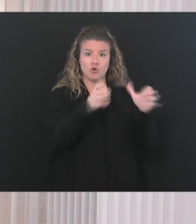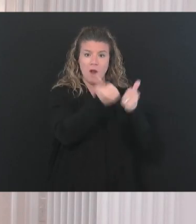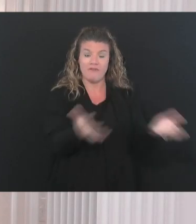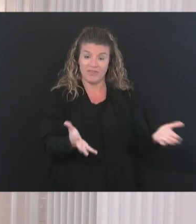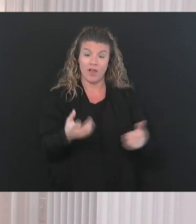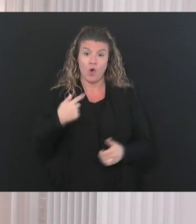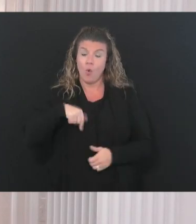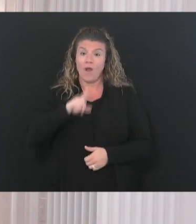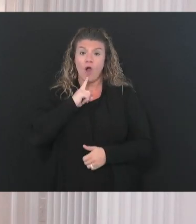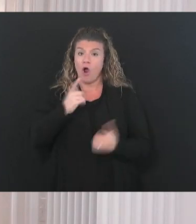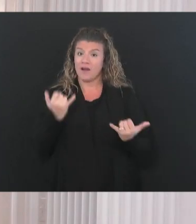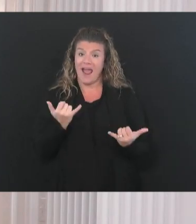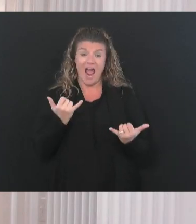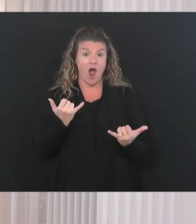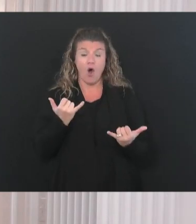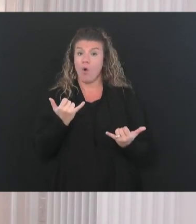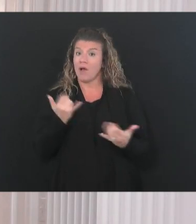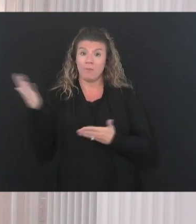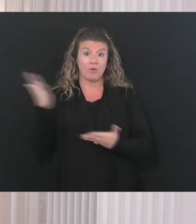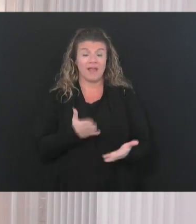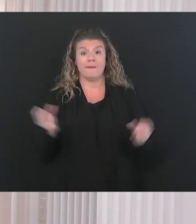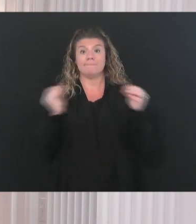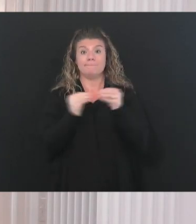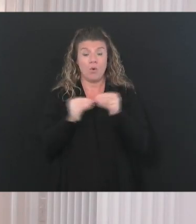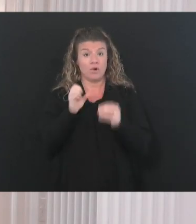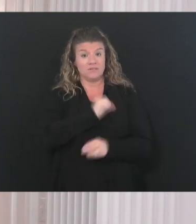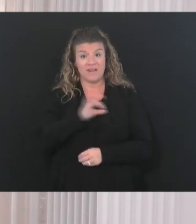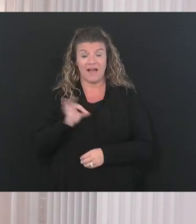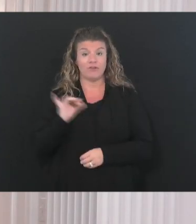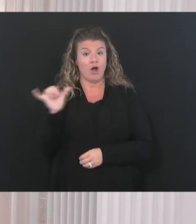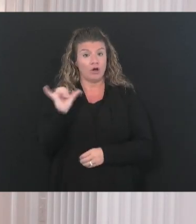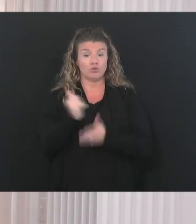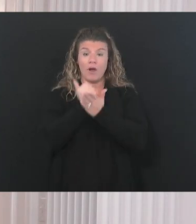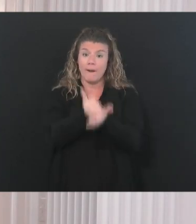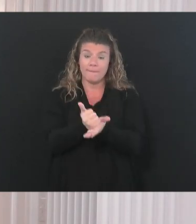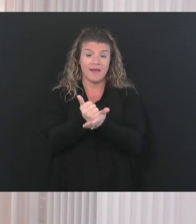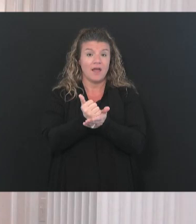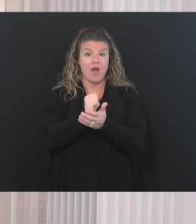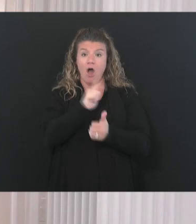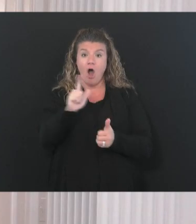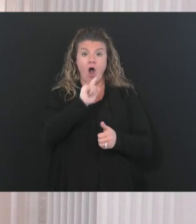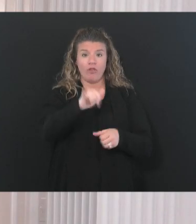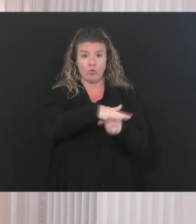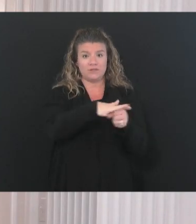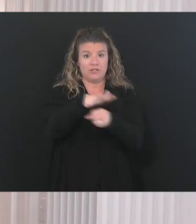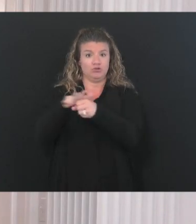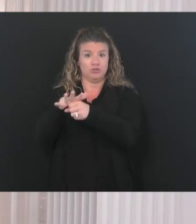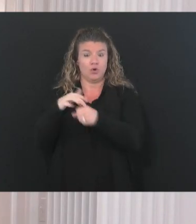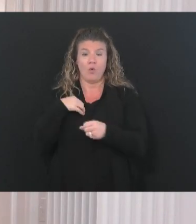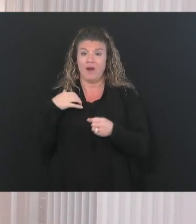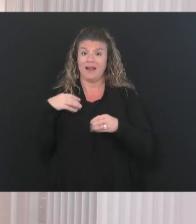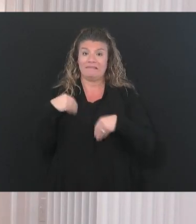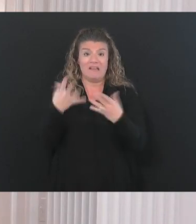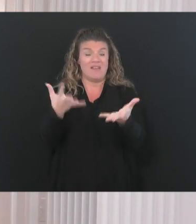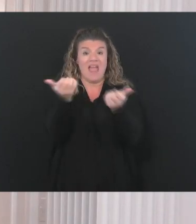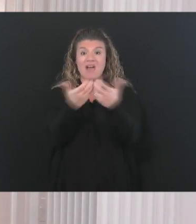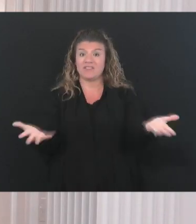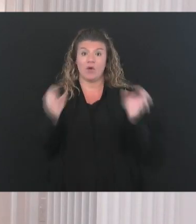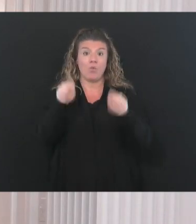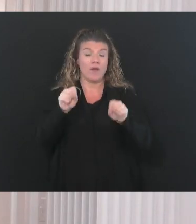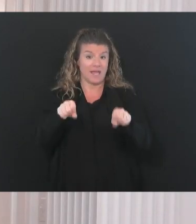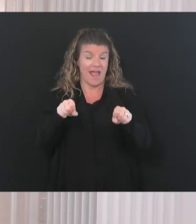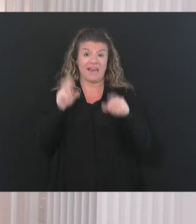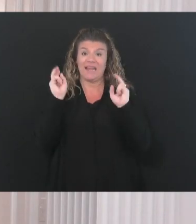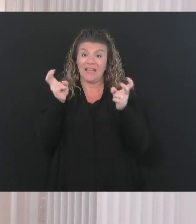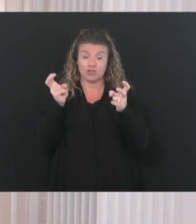are bringing in the staff, the National Guard, some other agencies to supplement those call centers. So we're putting every resource we can to it. The only issue that